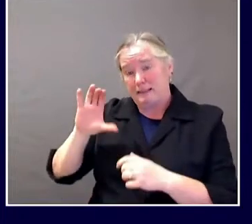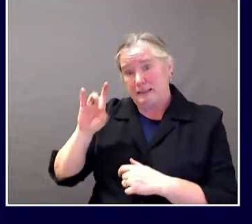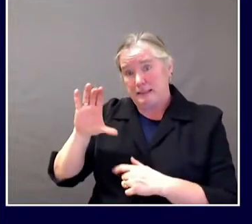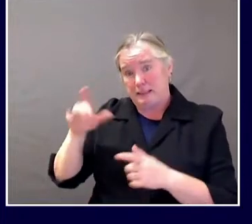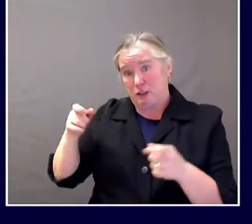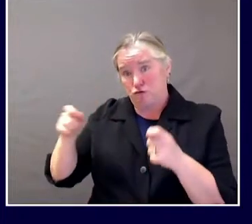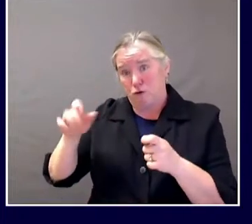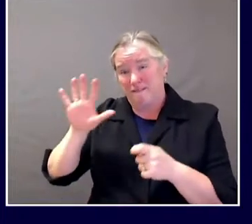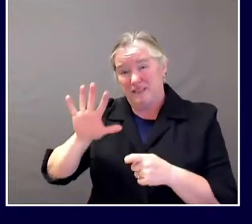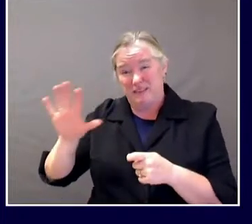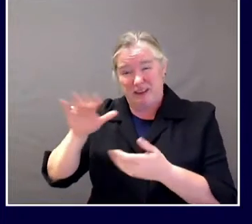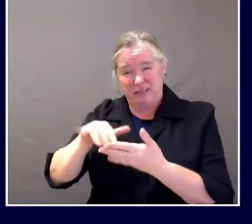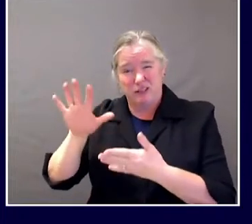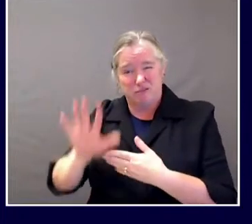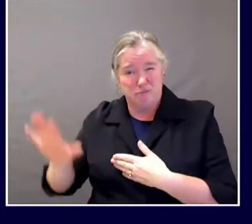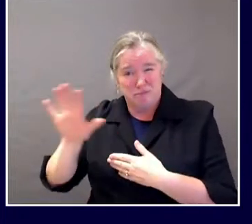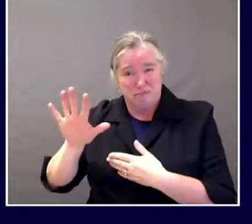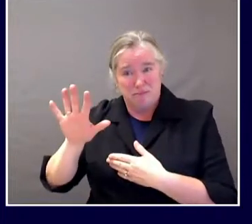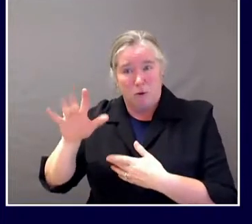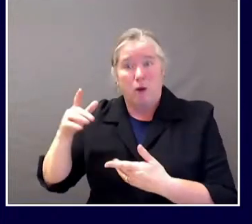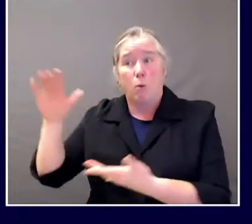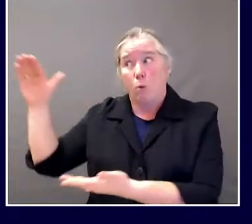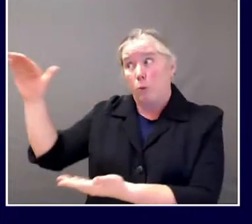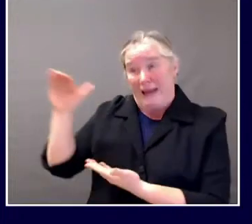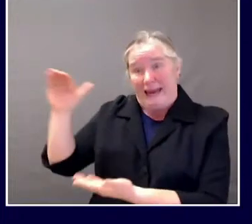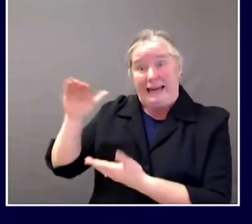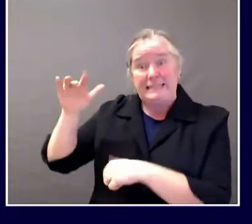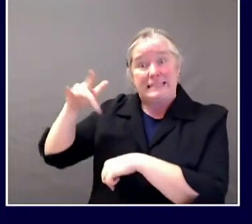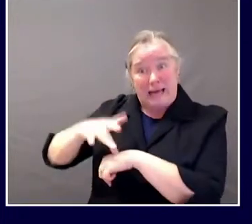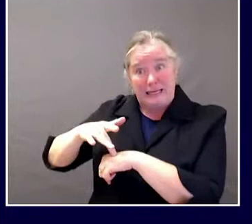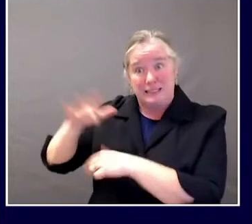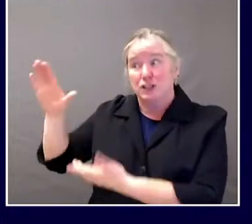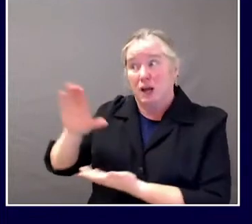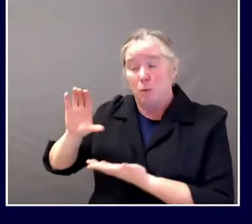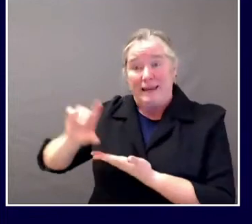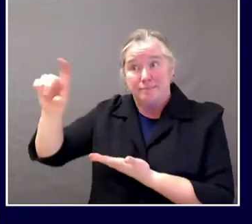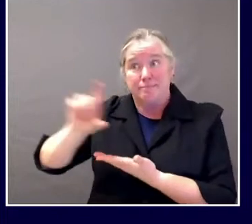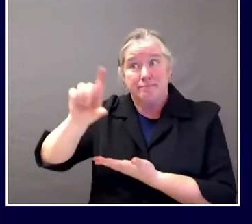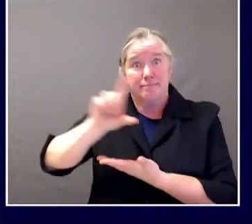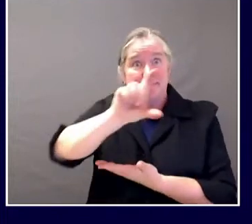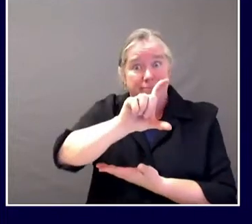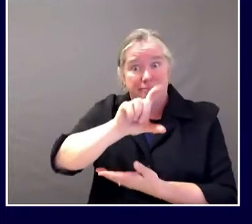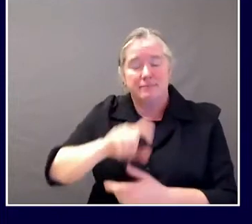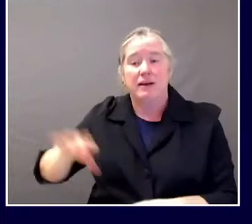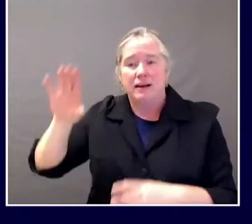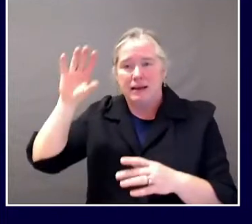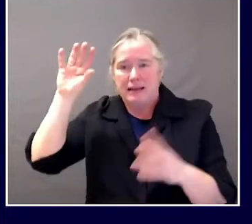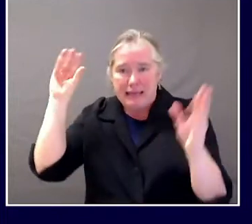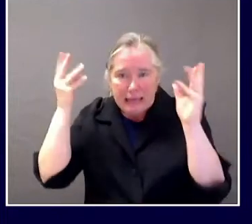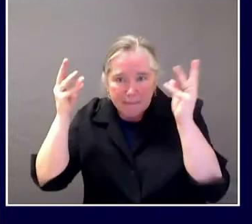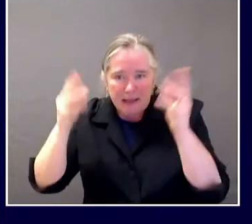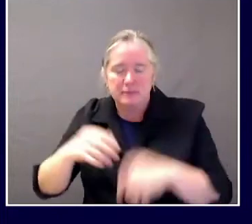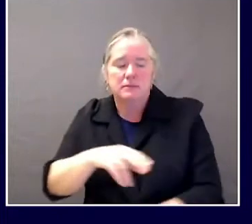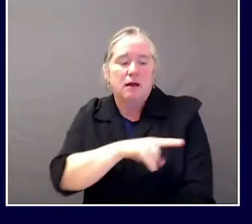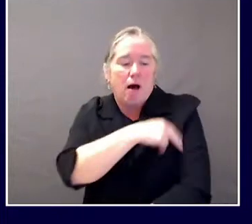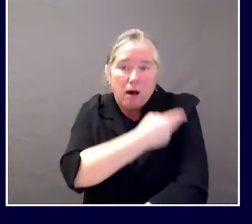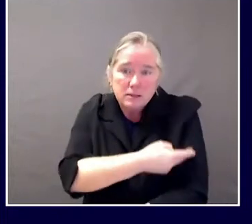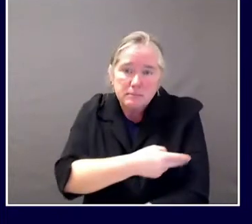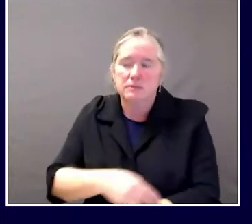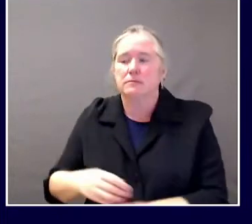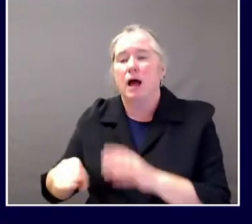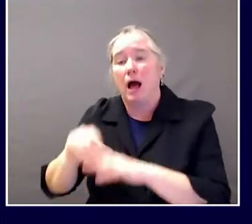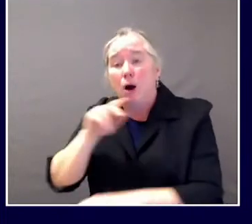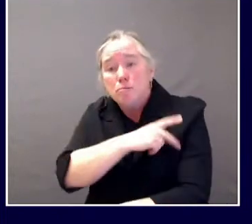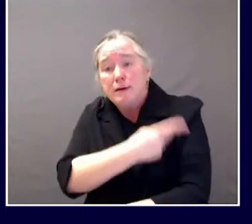to distribute, allocate, and earmark for different groups, for EMS clinicians, hospital workers, outpatient